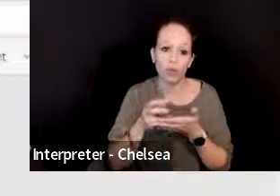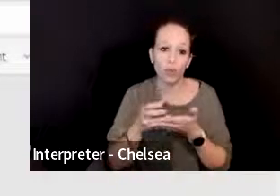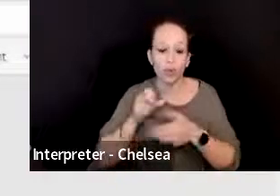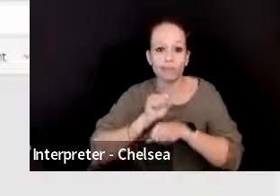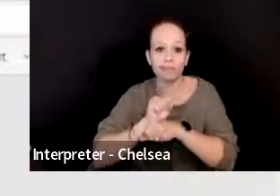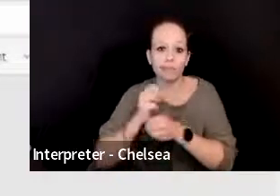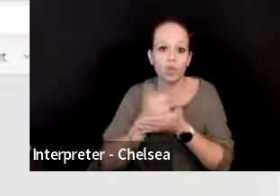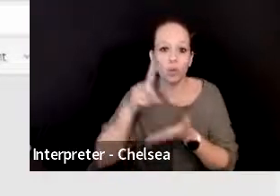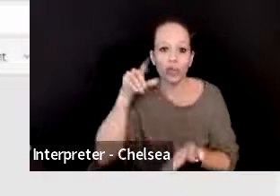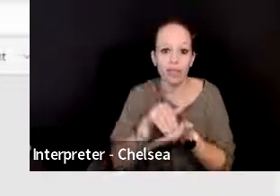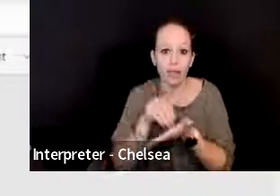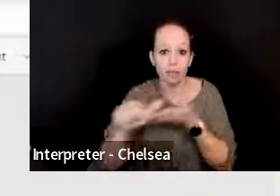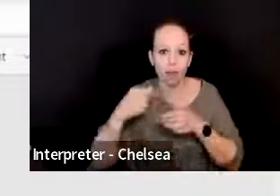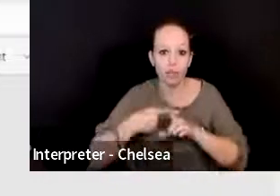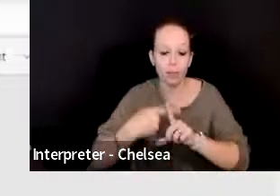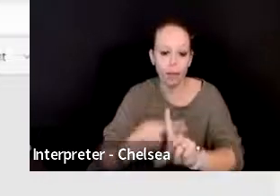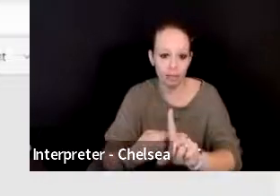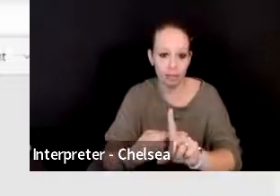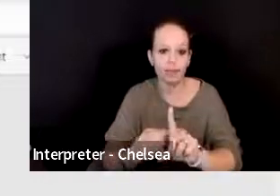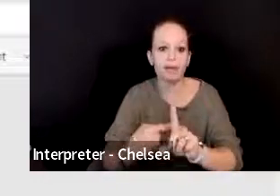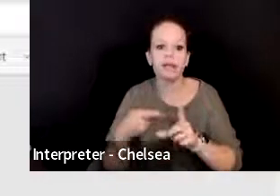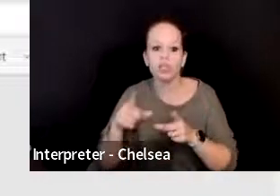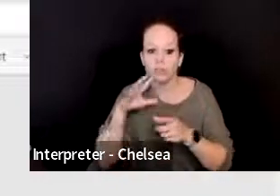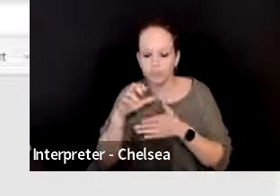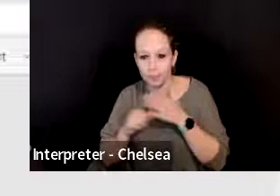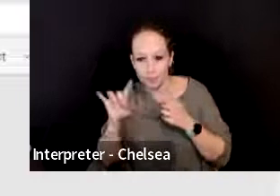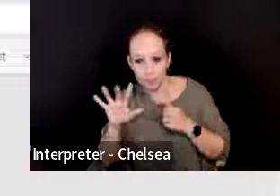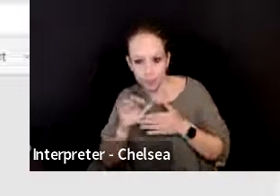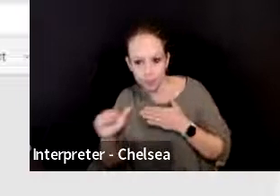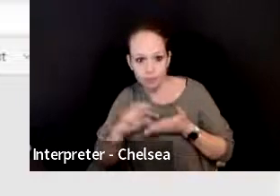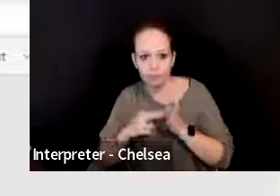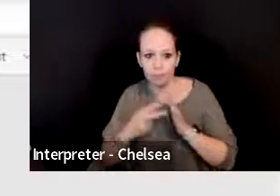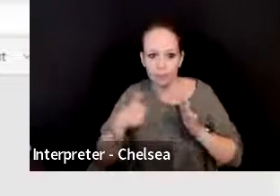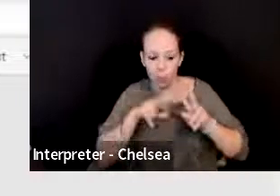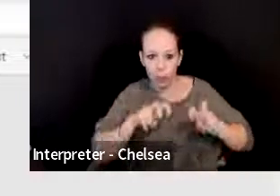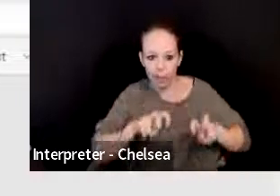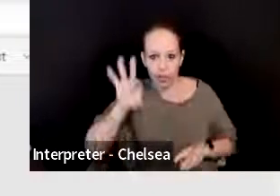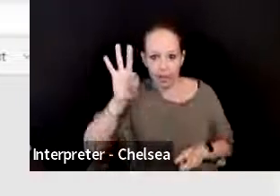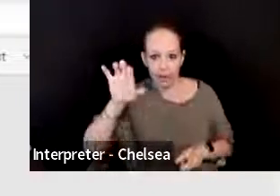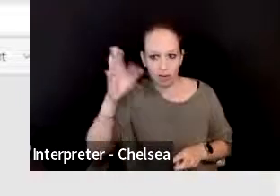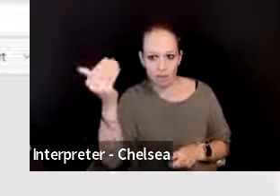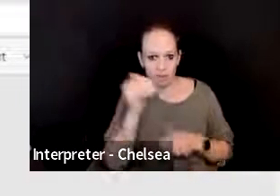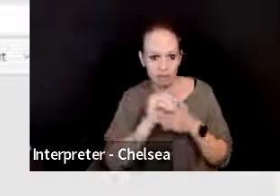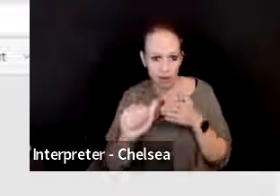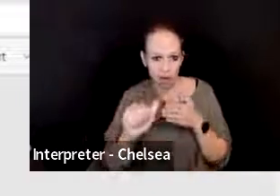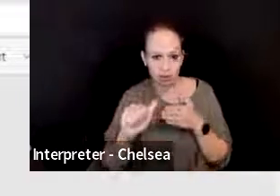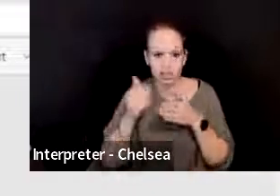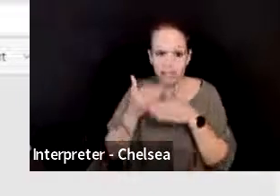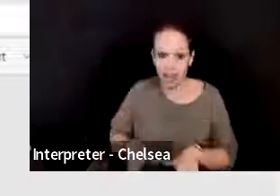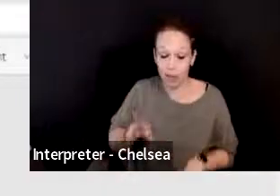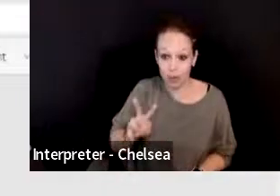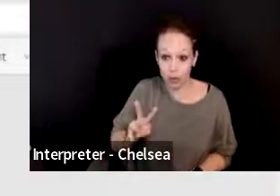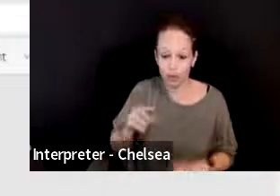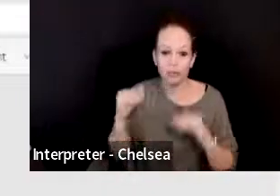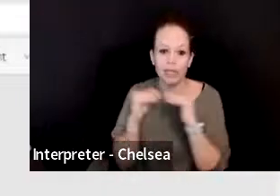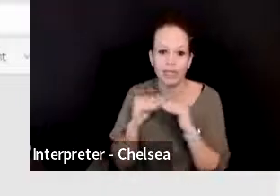SSI. So 1,000 minus 85 equals $915, divided by 2 equals